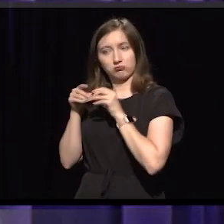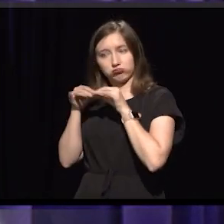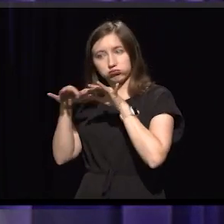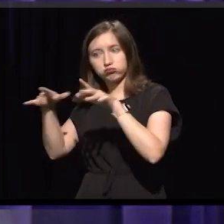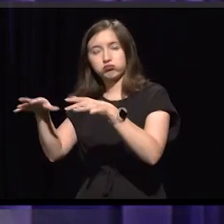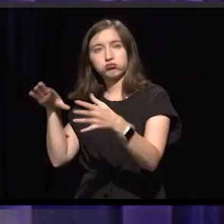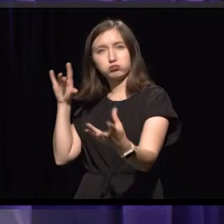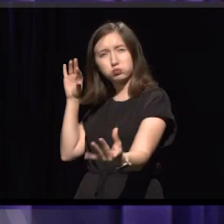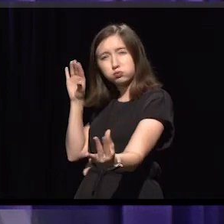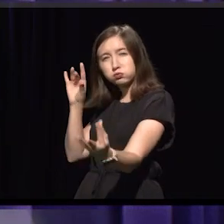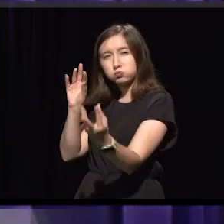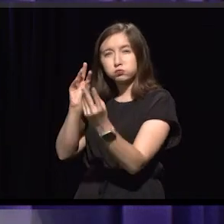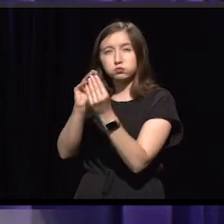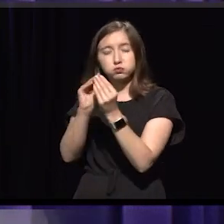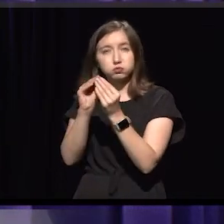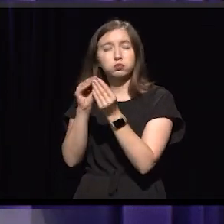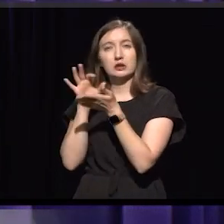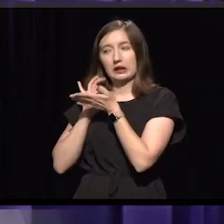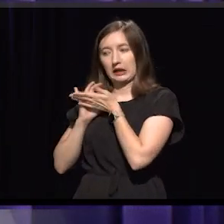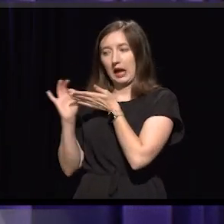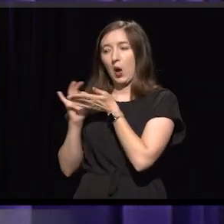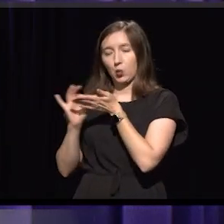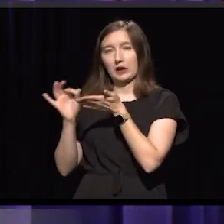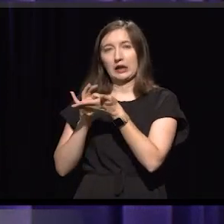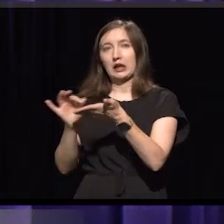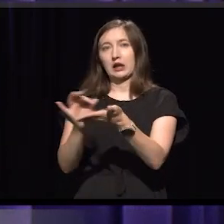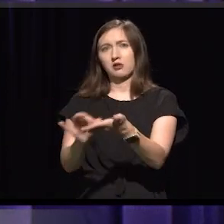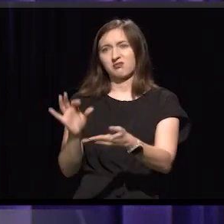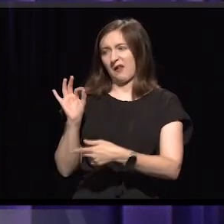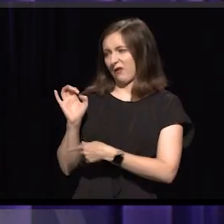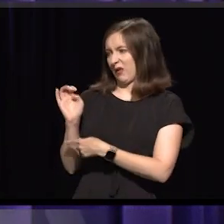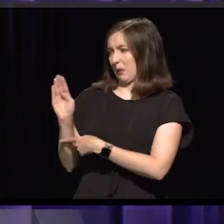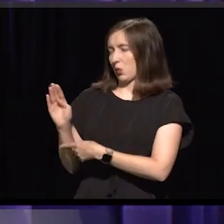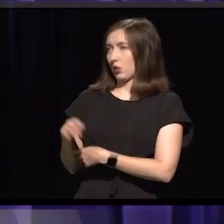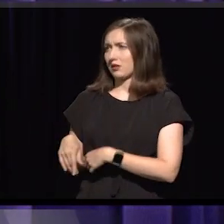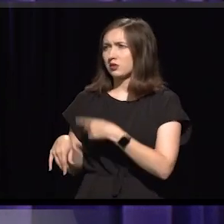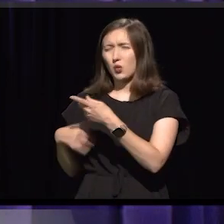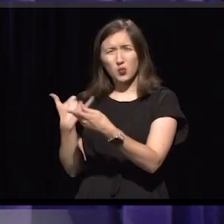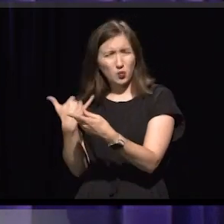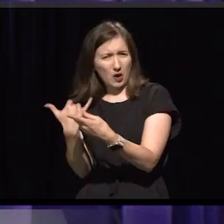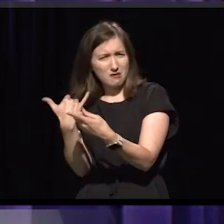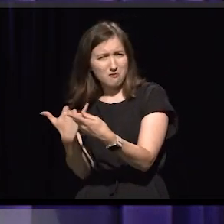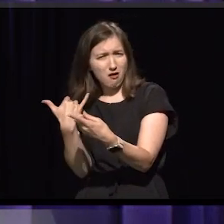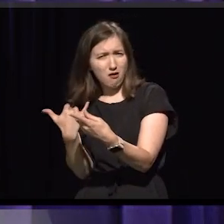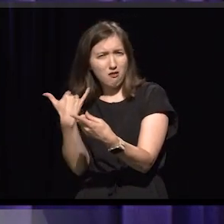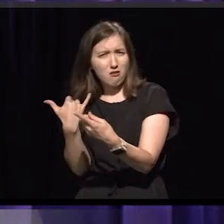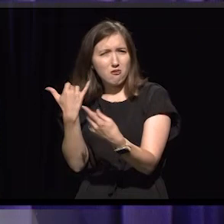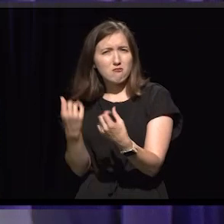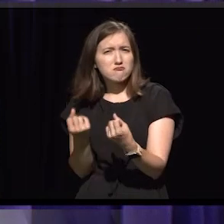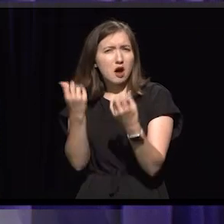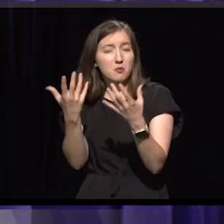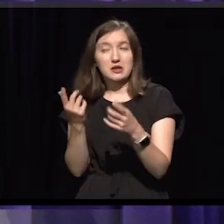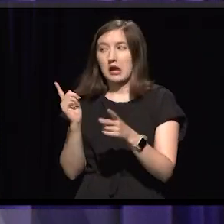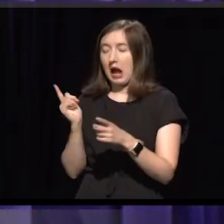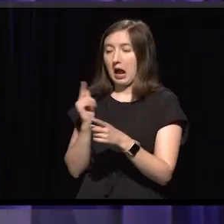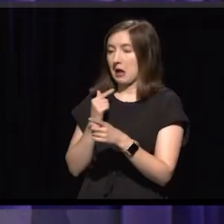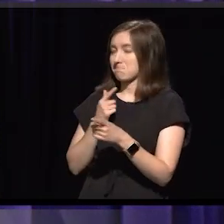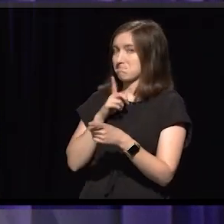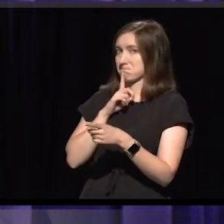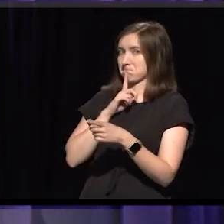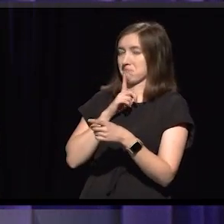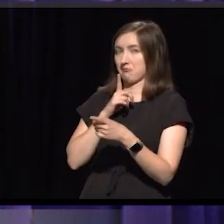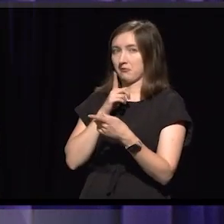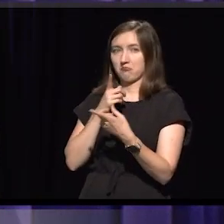from whenever we started counting in February. so then where do we stand right now? I don't have an answer for right